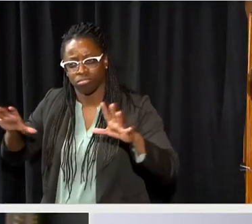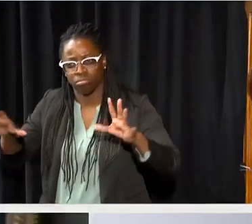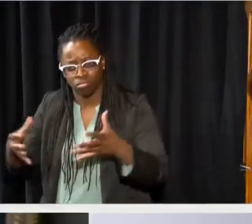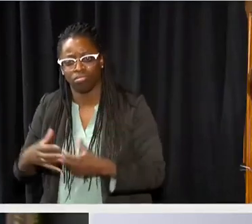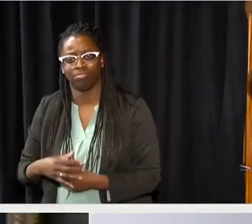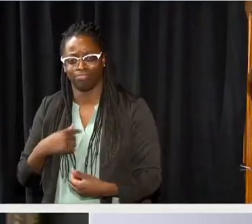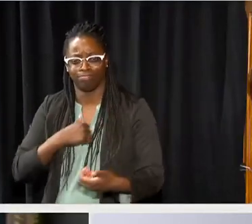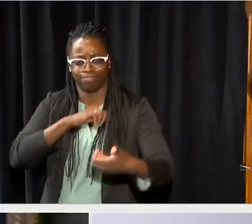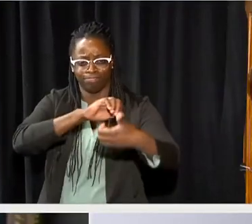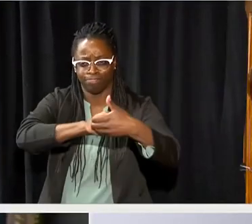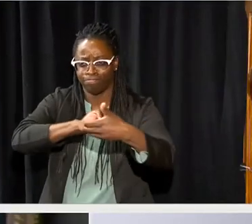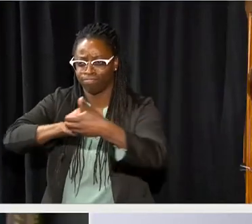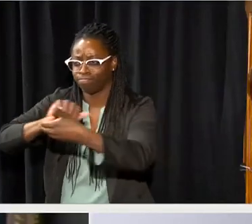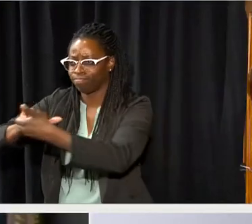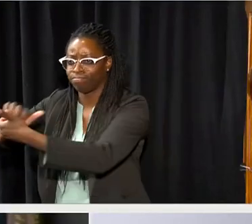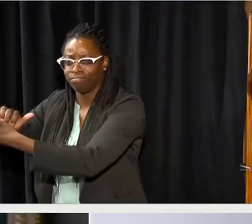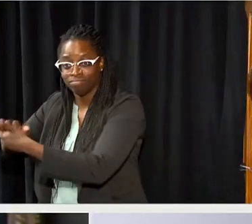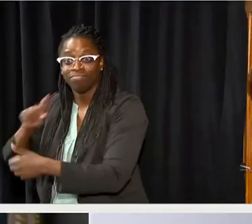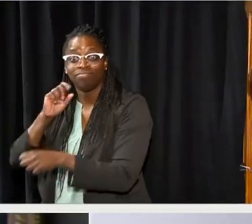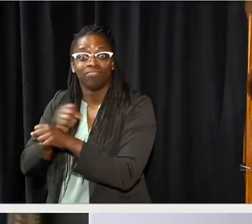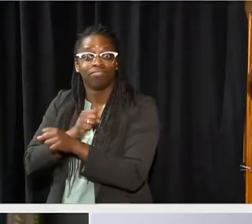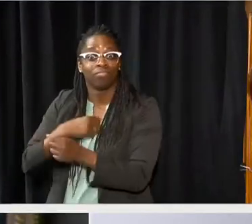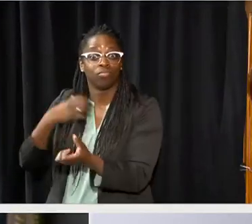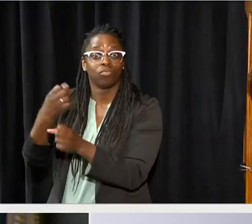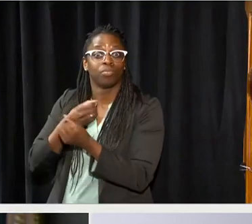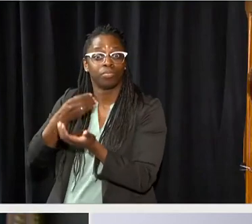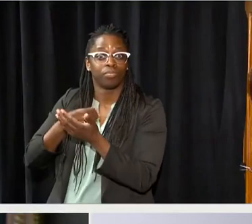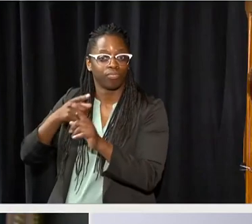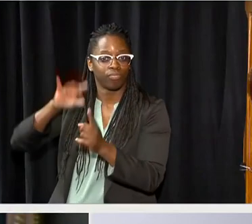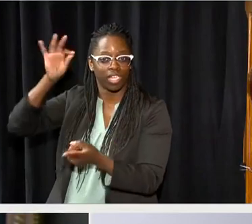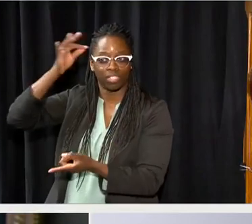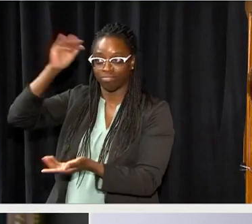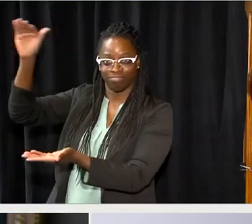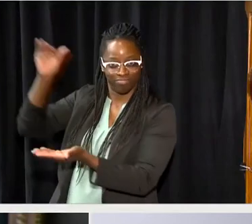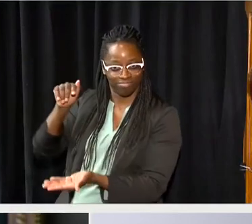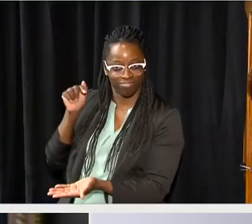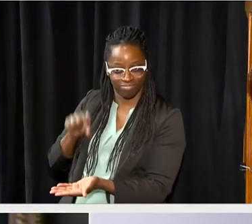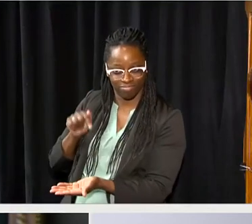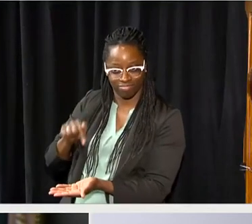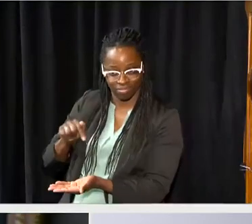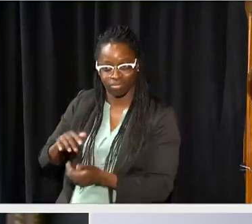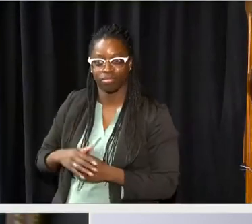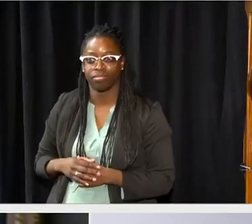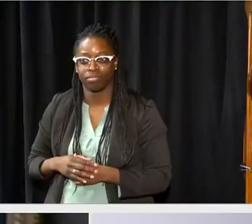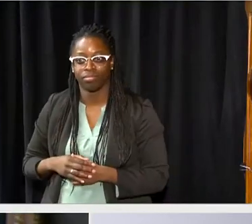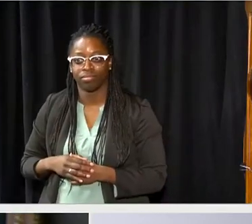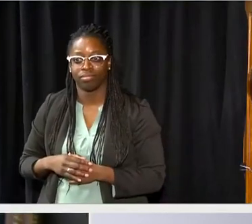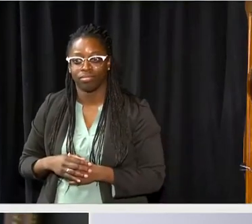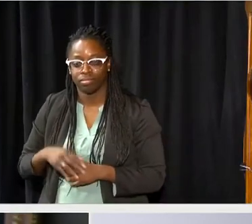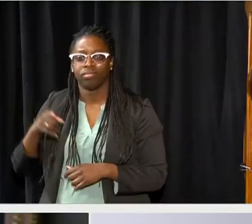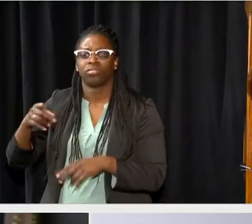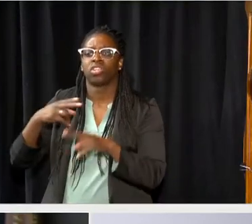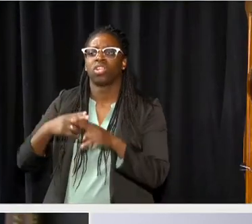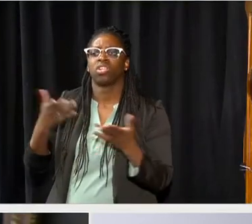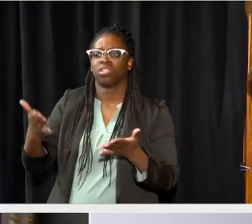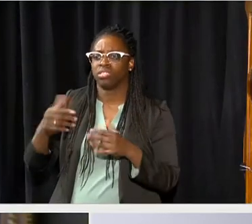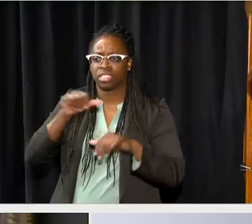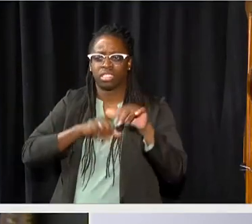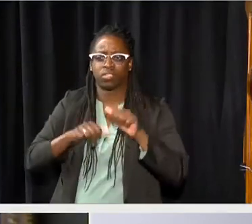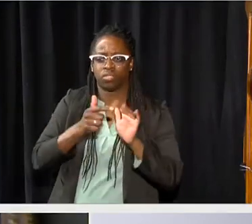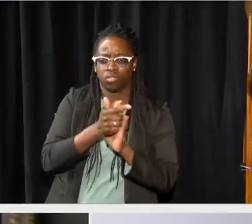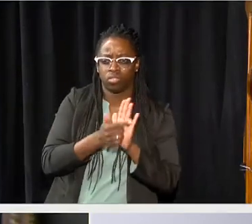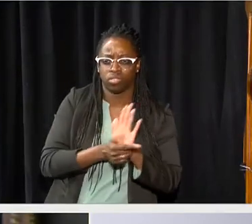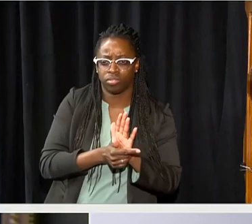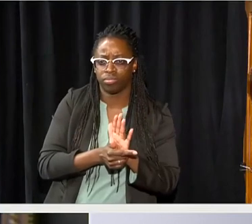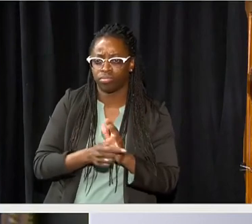win a super competitive bid from the federal government. The CHIPS and Science Act was a program. It